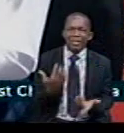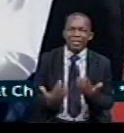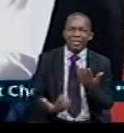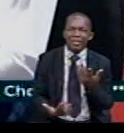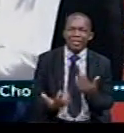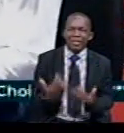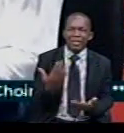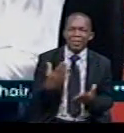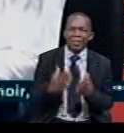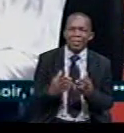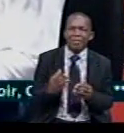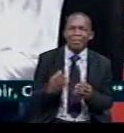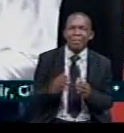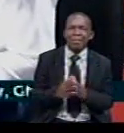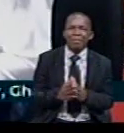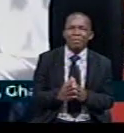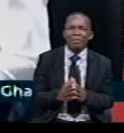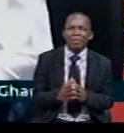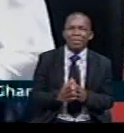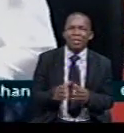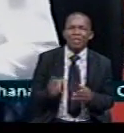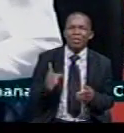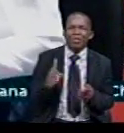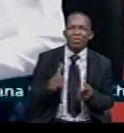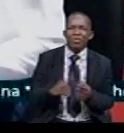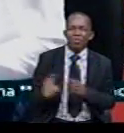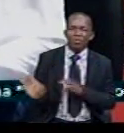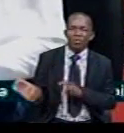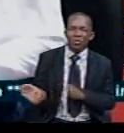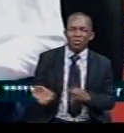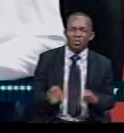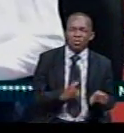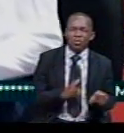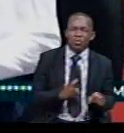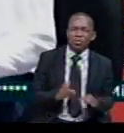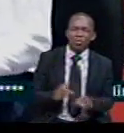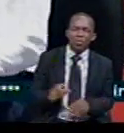fire. To do what you have not your way. To do